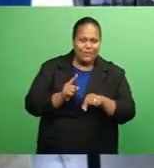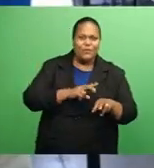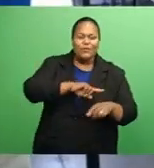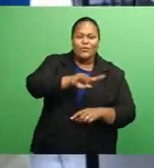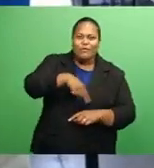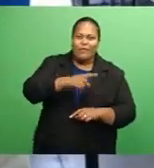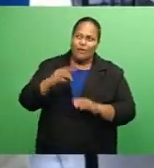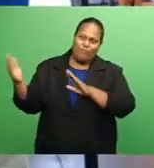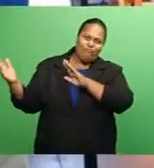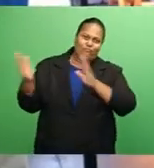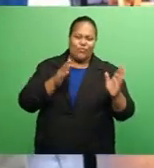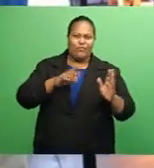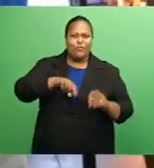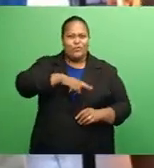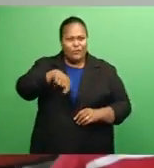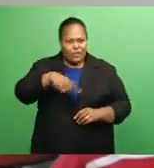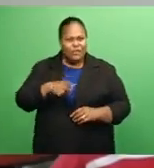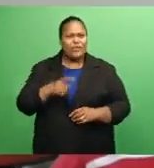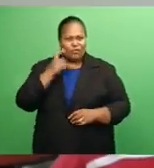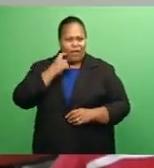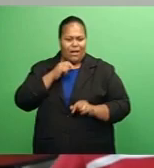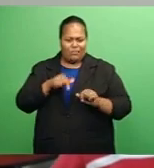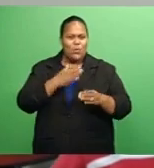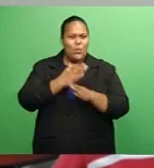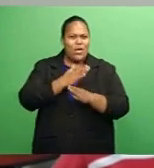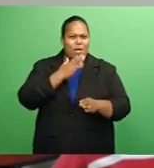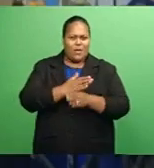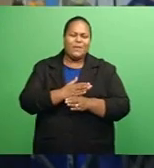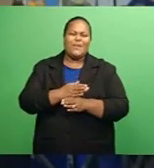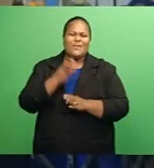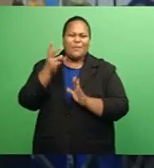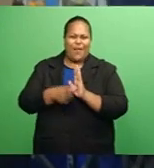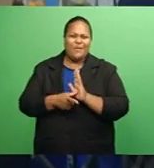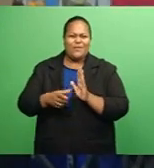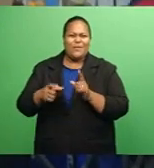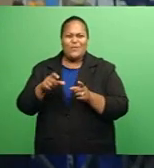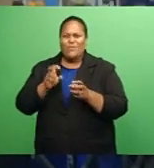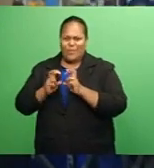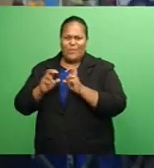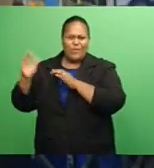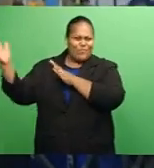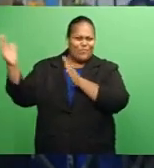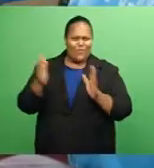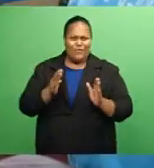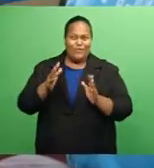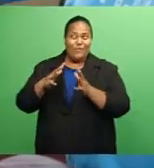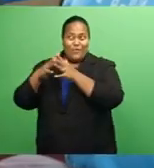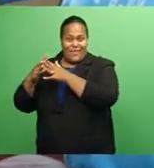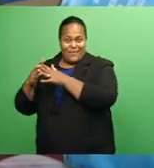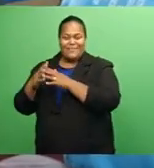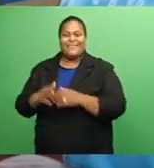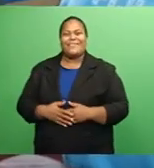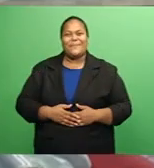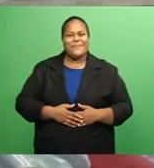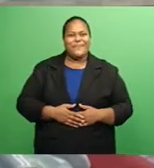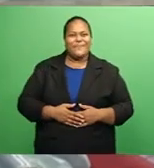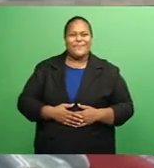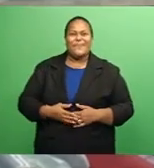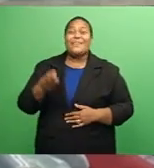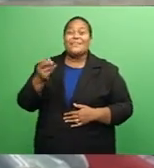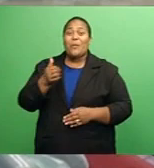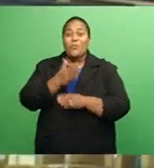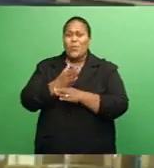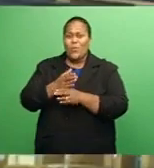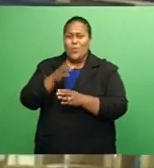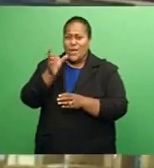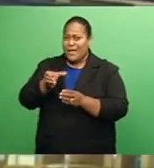to Suva and train has been somewhat of a problem. Hundreds of workers who were laid off last year are now back. It's